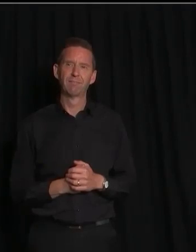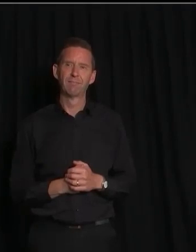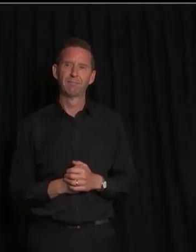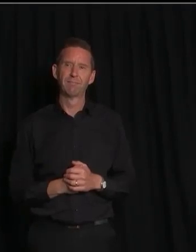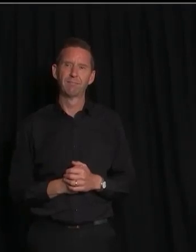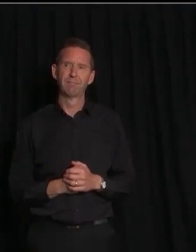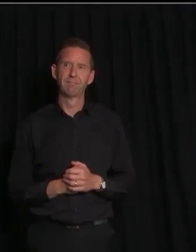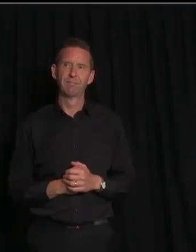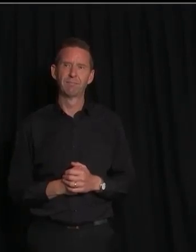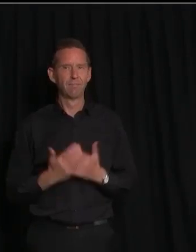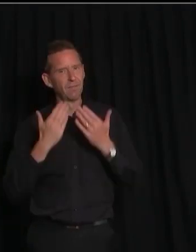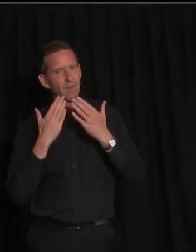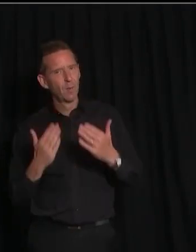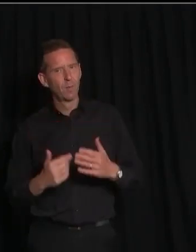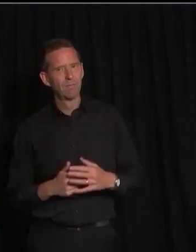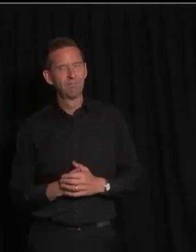Thank you.